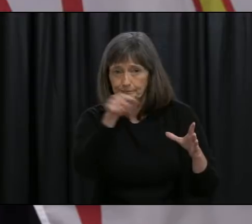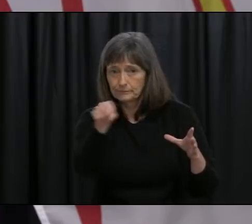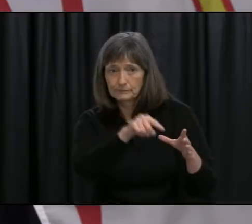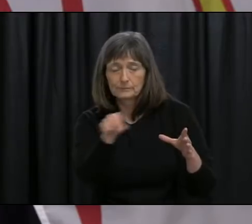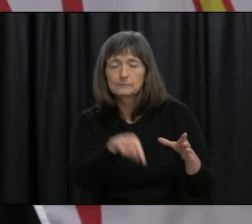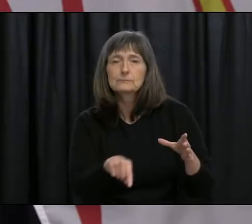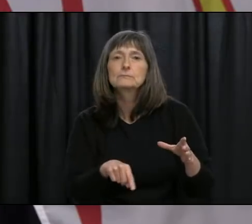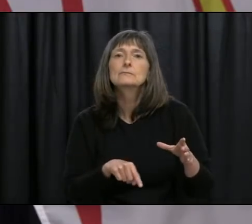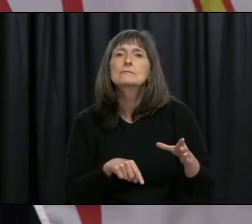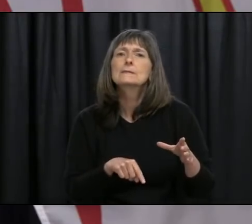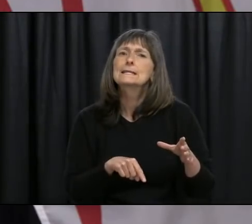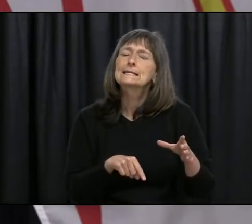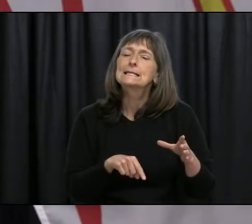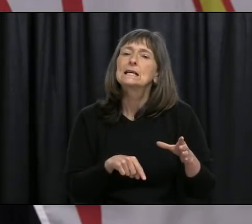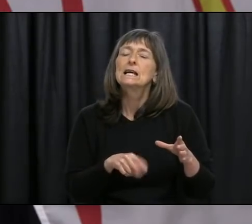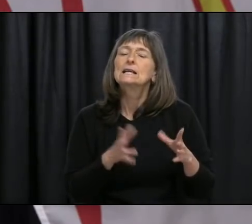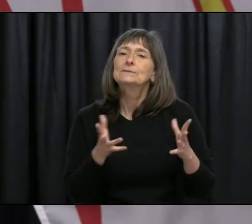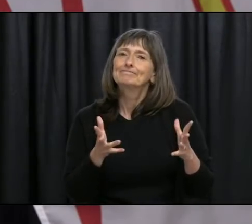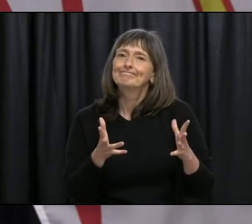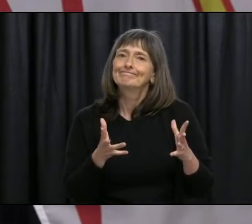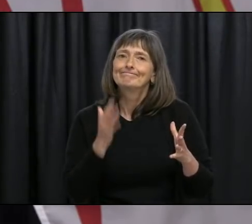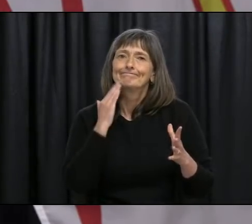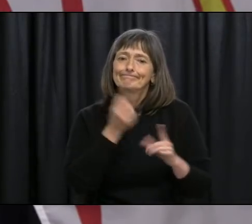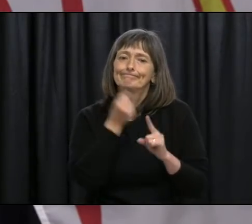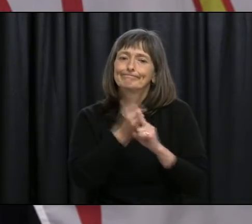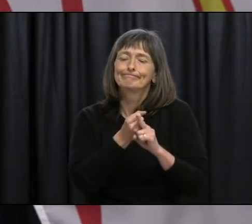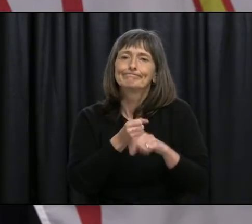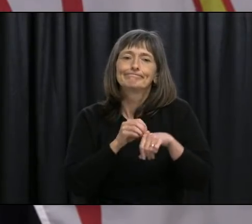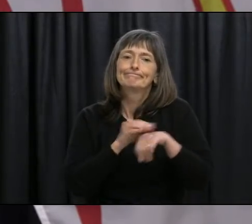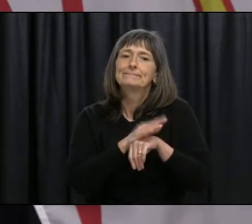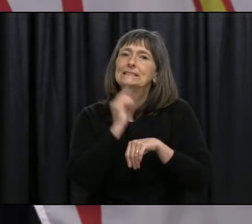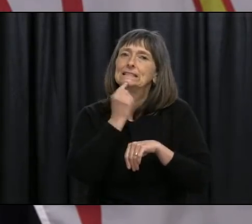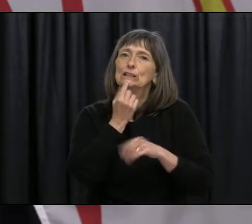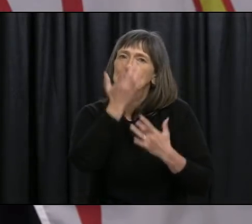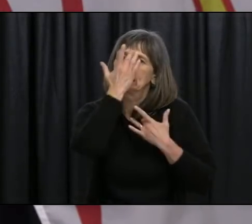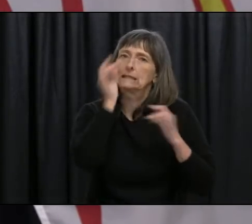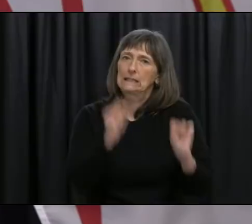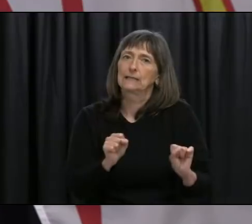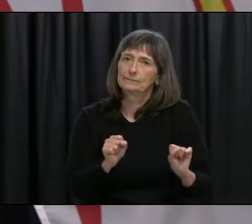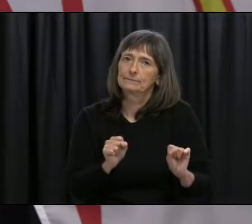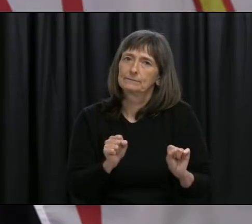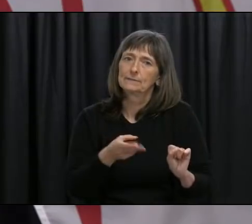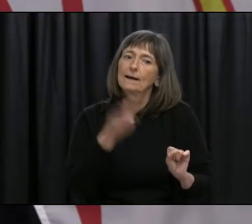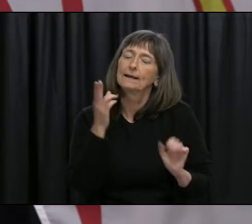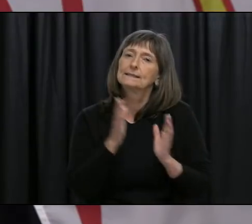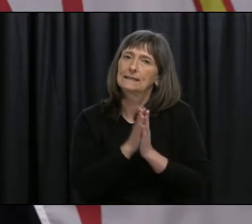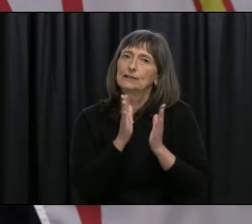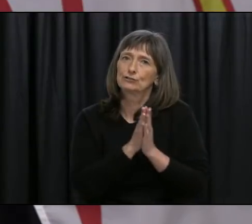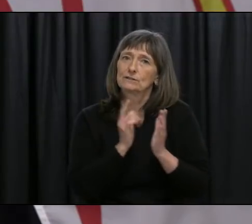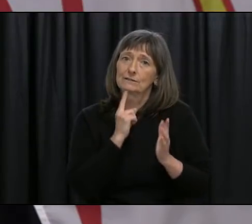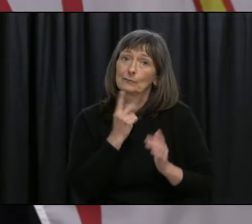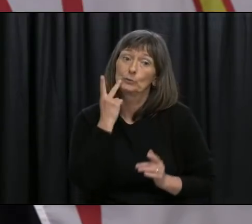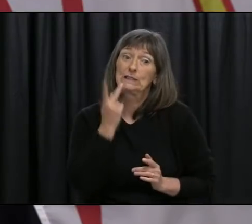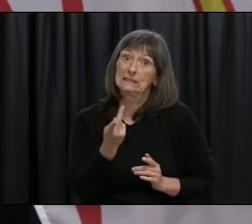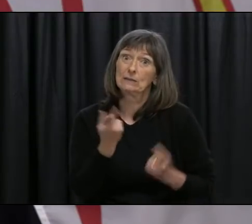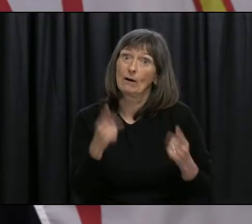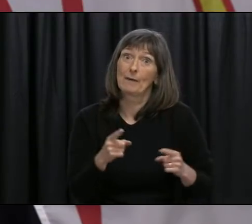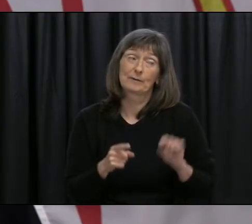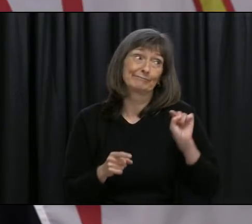are particularly susceptible to severe disease, and if, we don't have to look very far to see the consequences